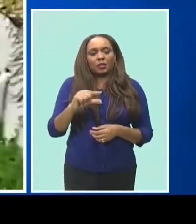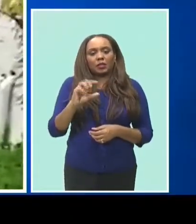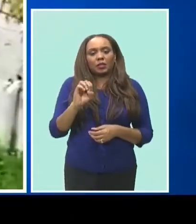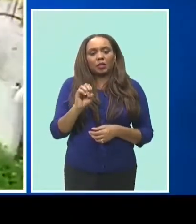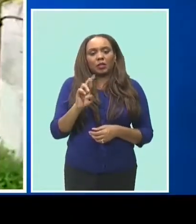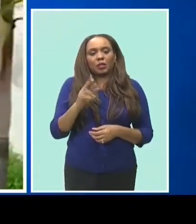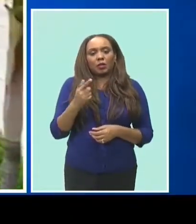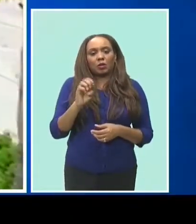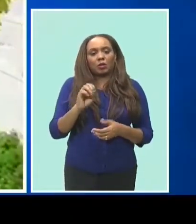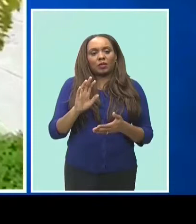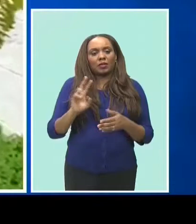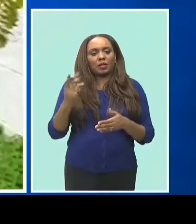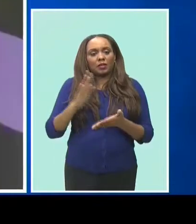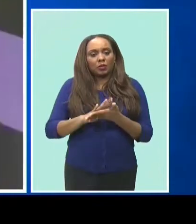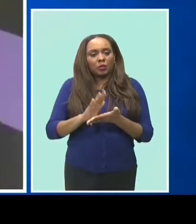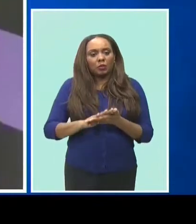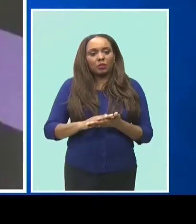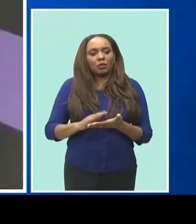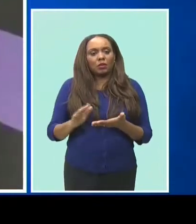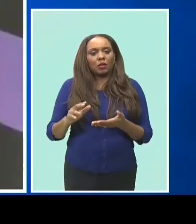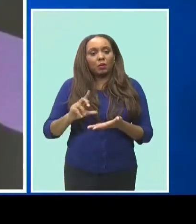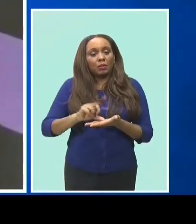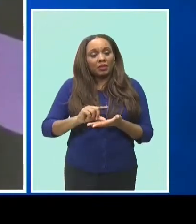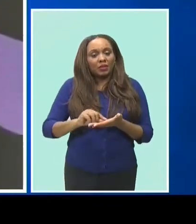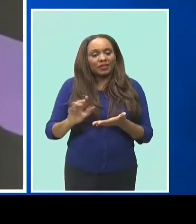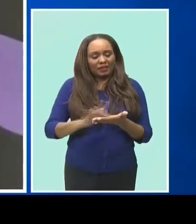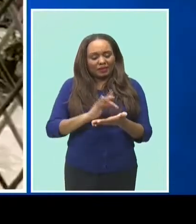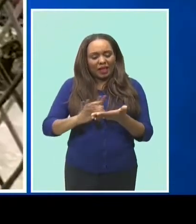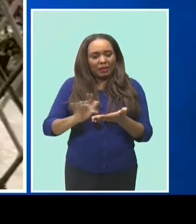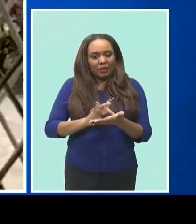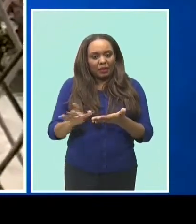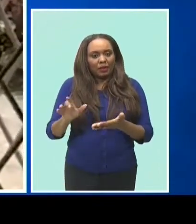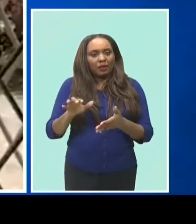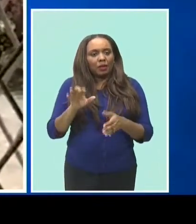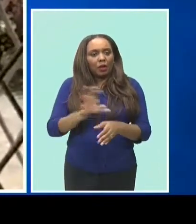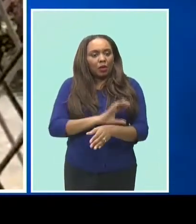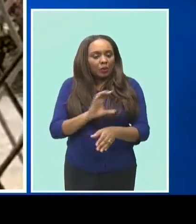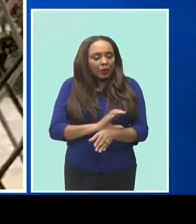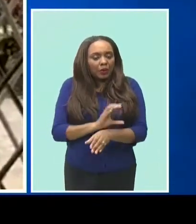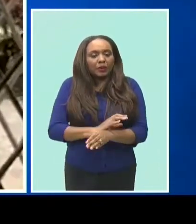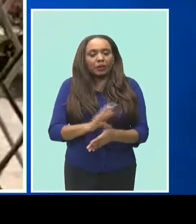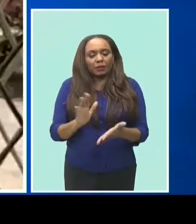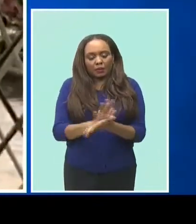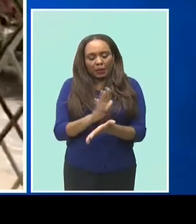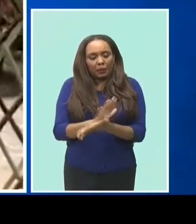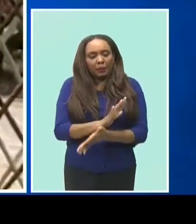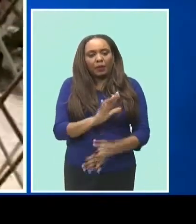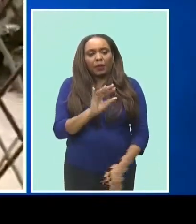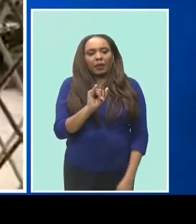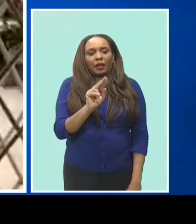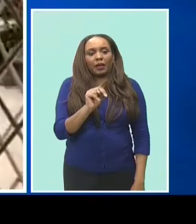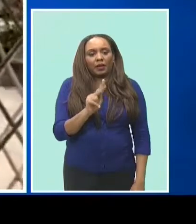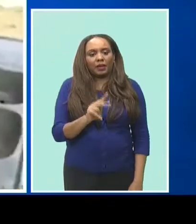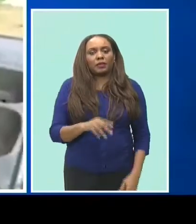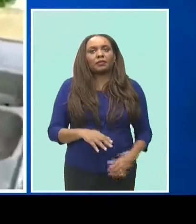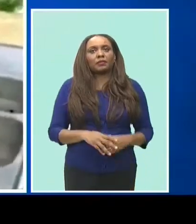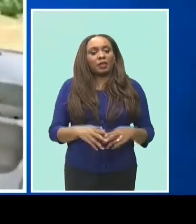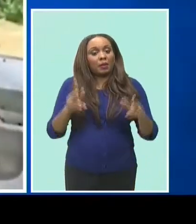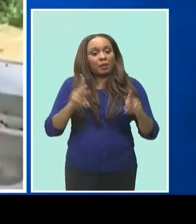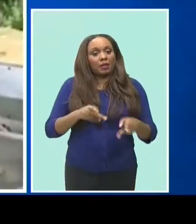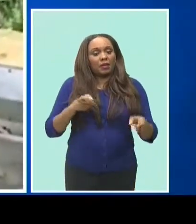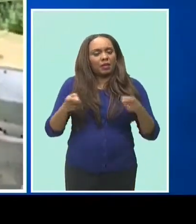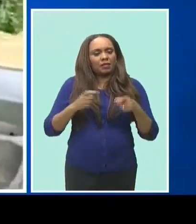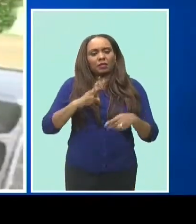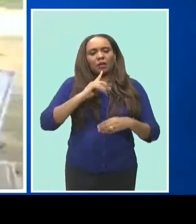a printer, tablet, ink, and paper. Chief Executive Officer of BIT, Senator Rawdon Adams, talked about the significance of the